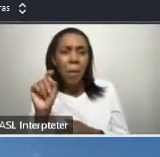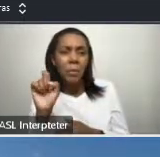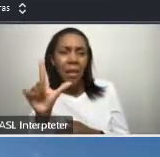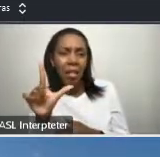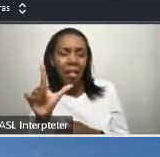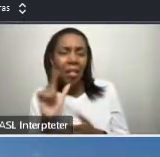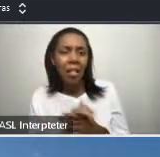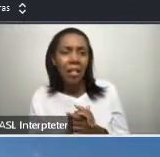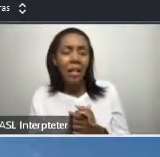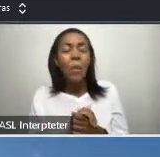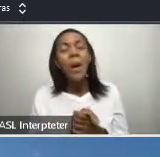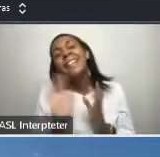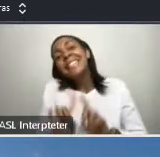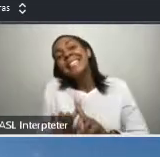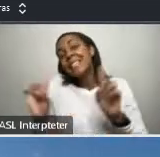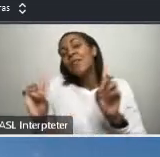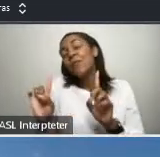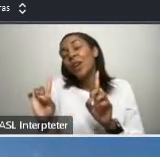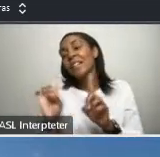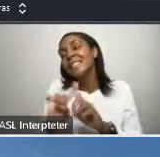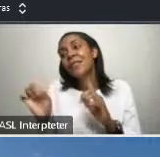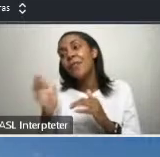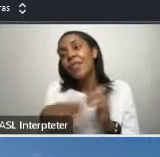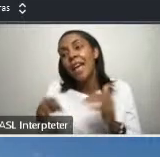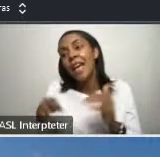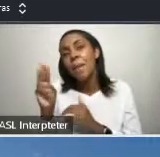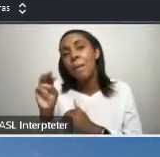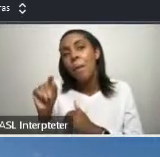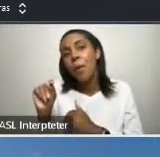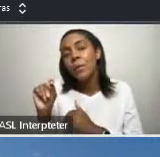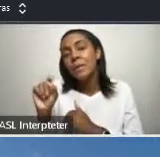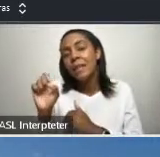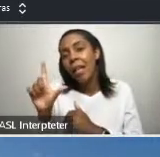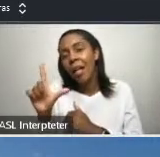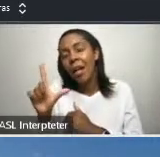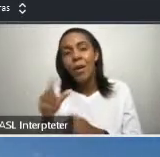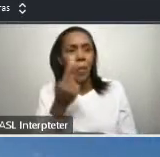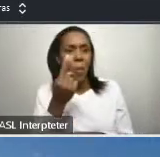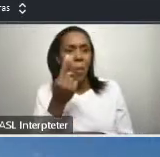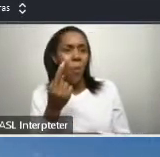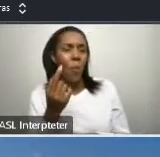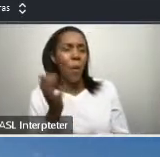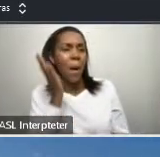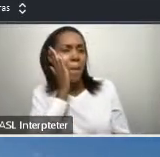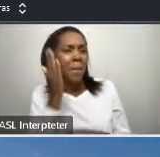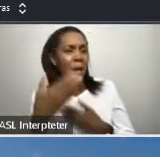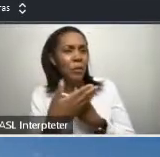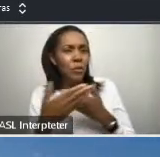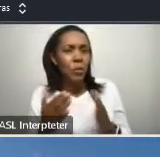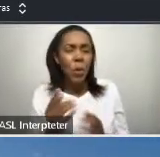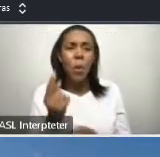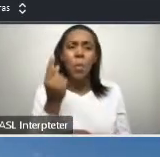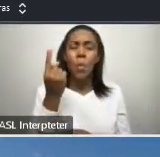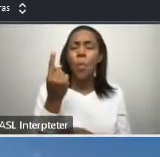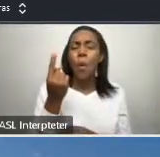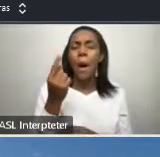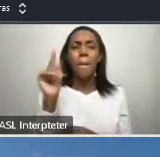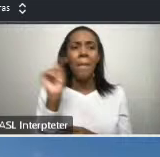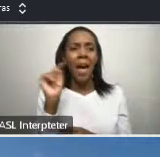It's different than a motel. It can't be. It's 1 bedroom, 1 bathroom. If it looks like that, it looks like a Super 8,